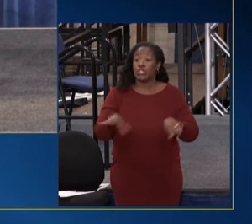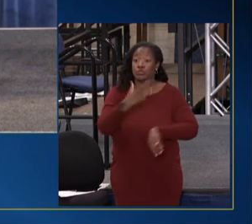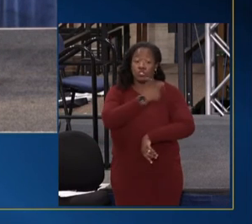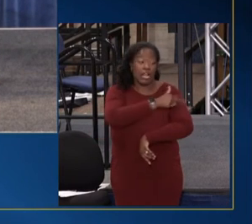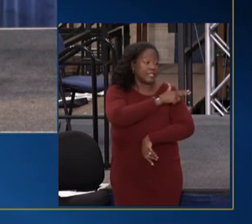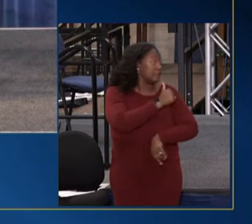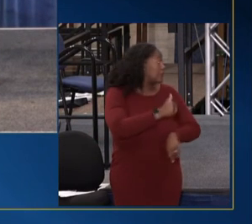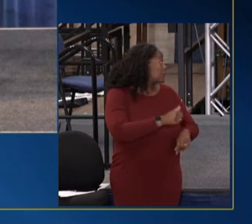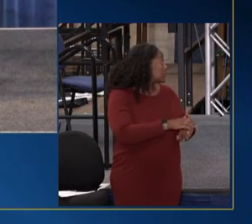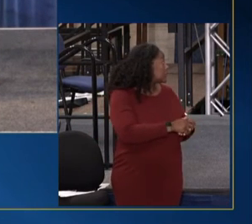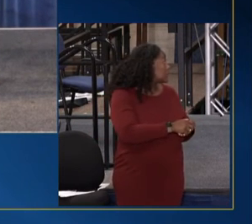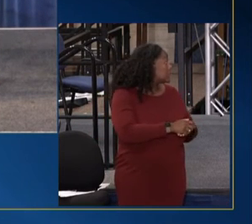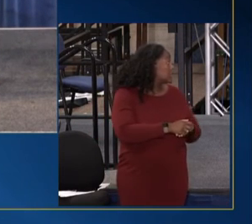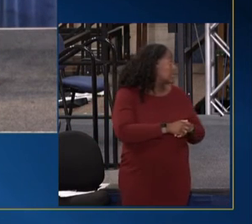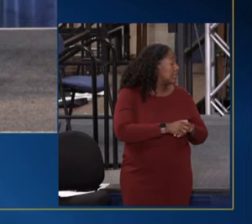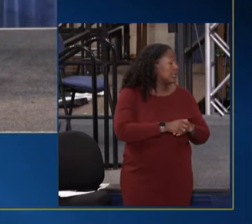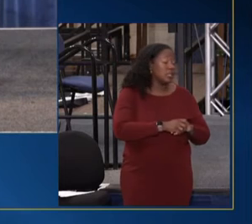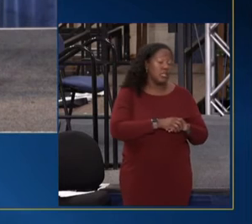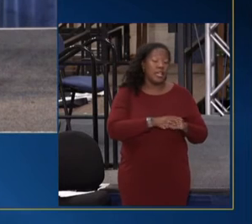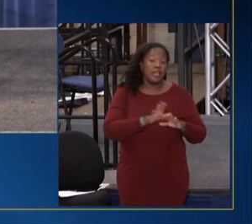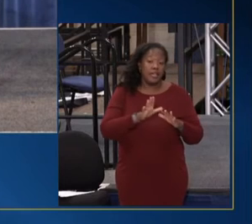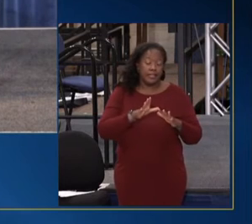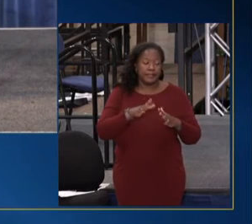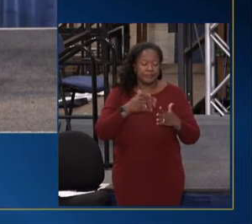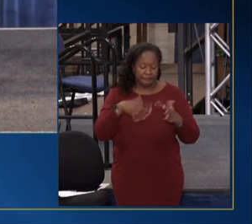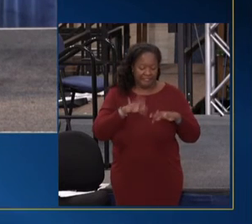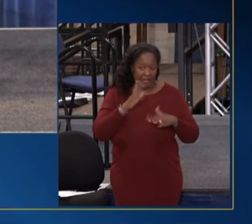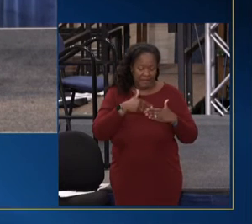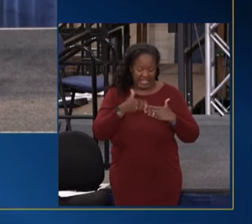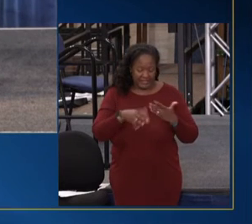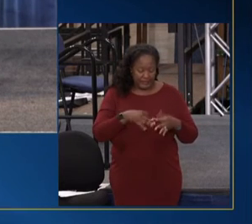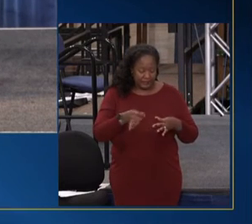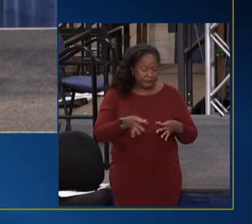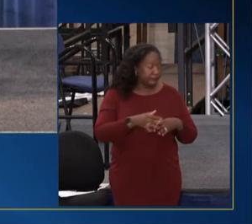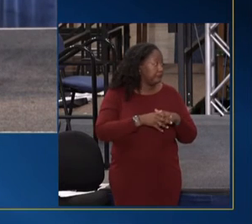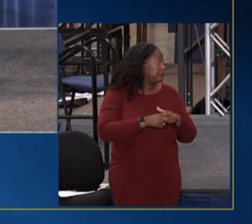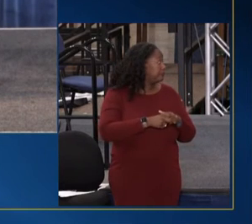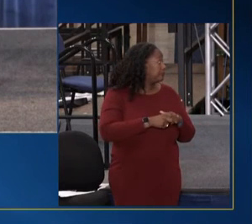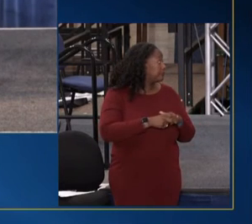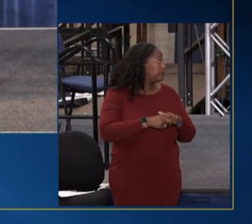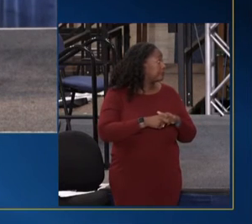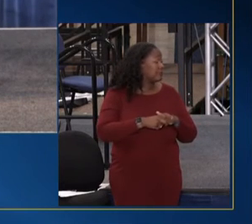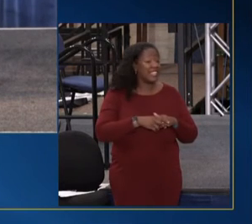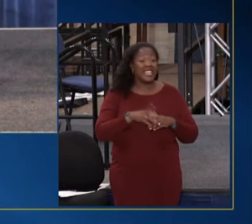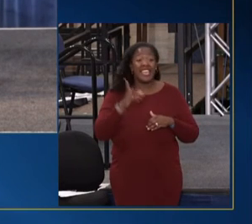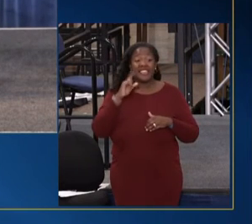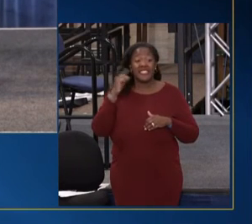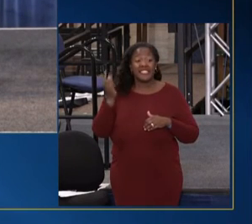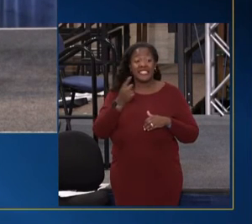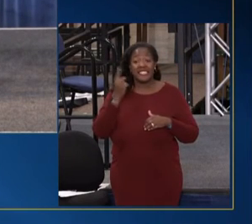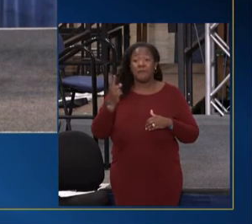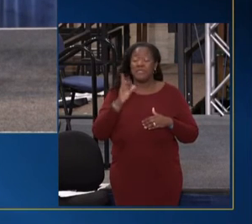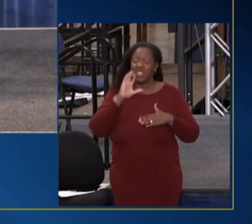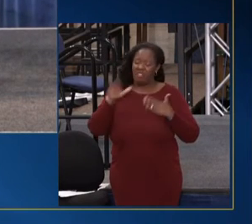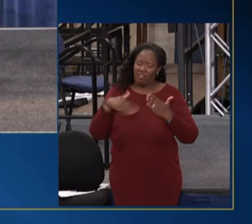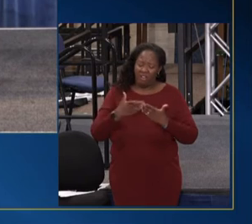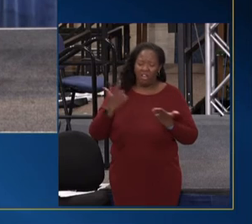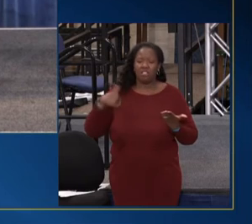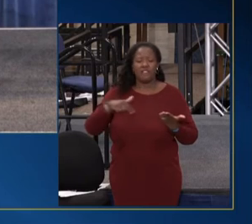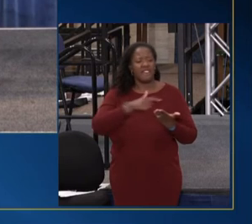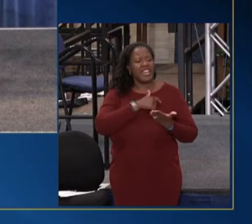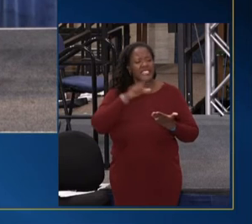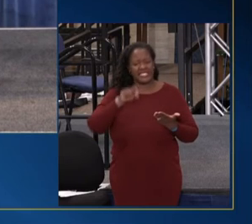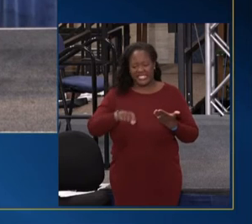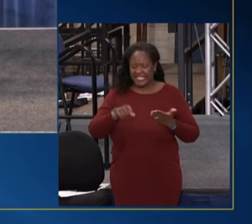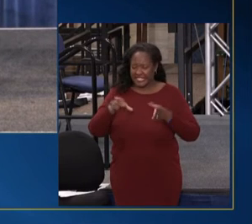page. Thank you. This is something that, like, particularly all of us need to be so vigilant and